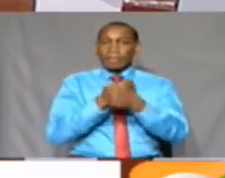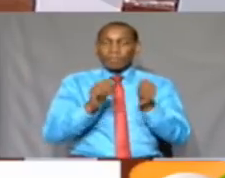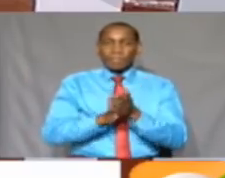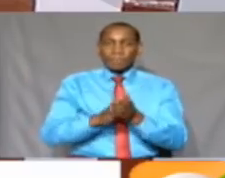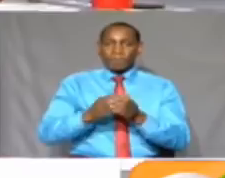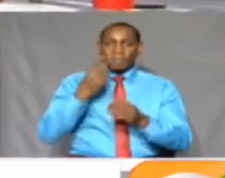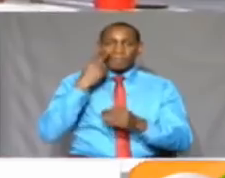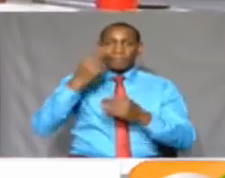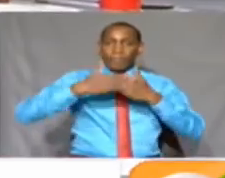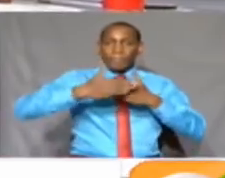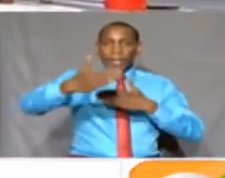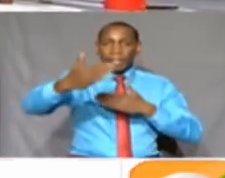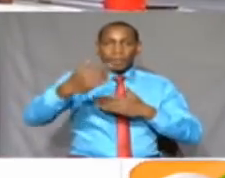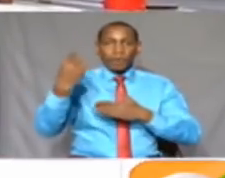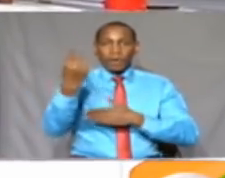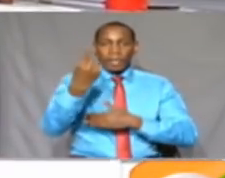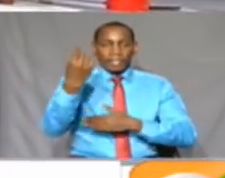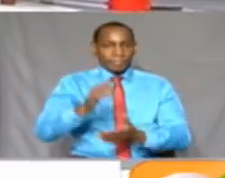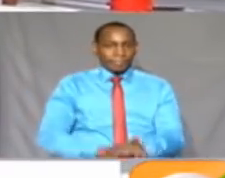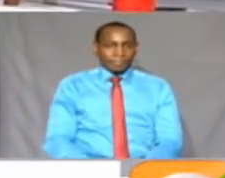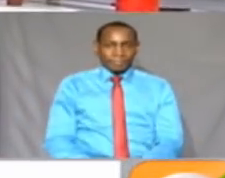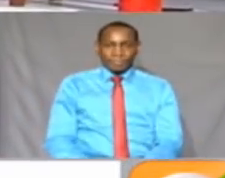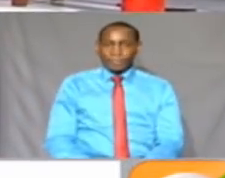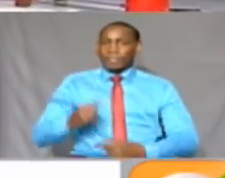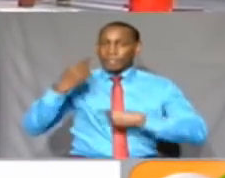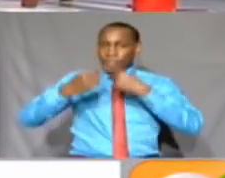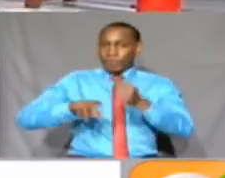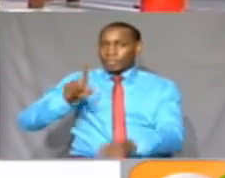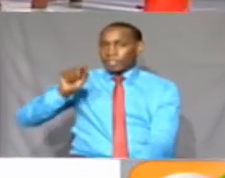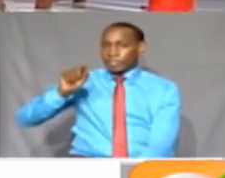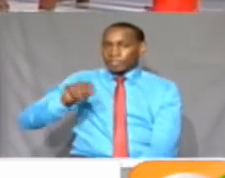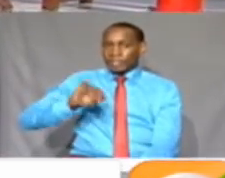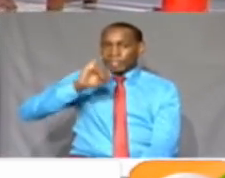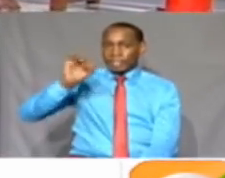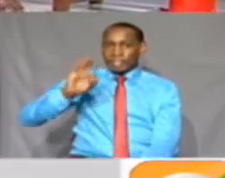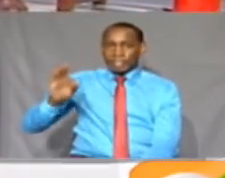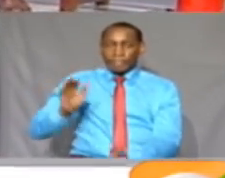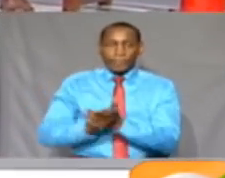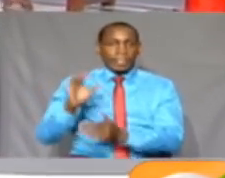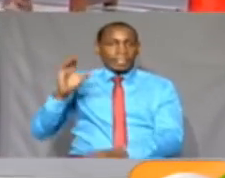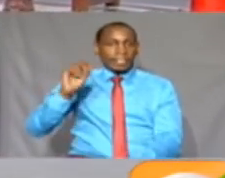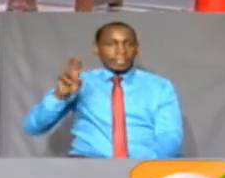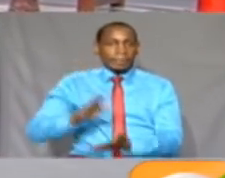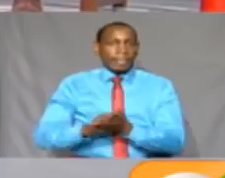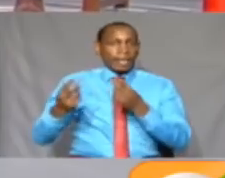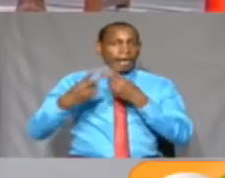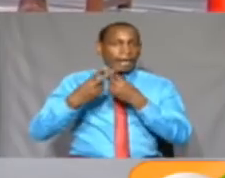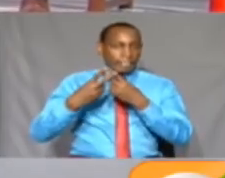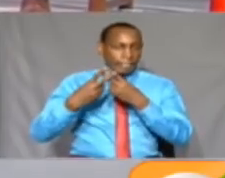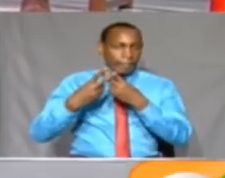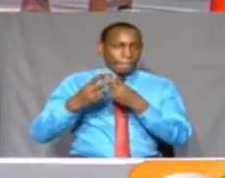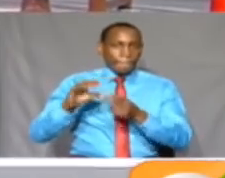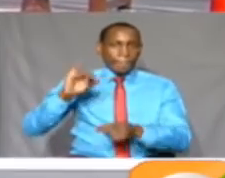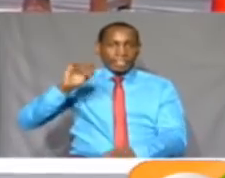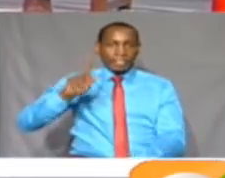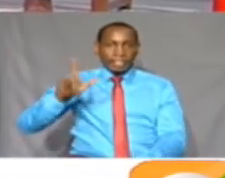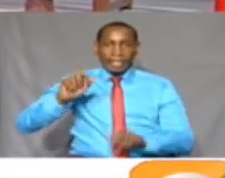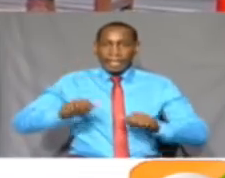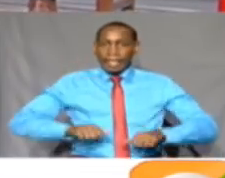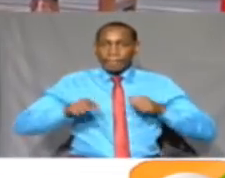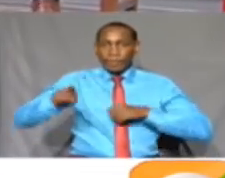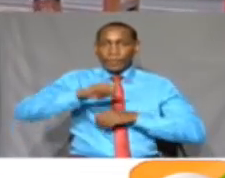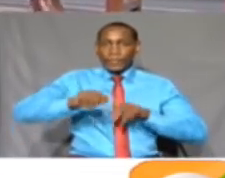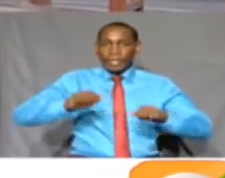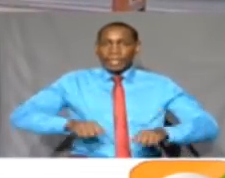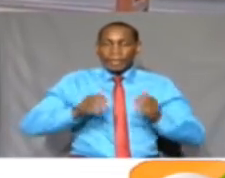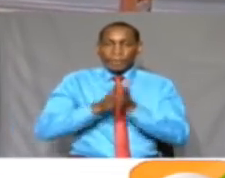tu. All right. Keep tweeting, folks, at Kwenanga Jeff, at Citizen TV Kenya. The hashtag is JKLive. We are